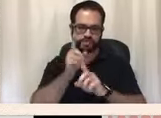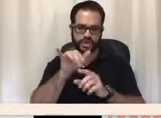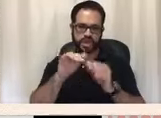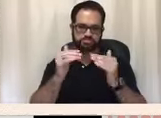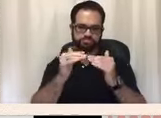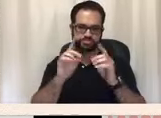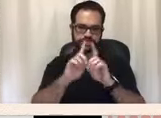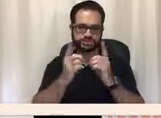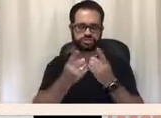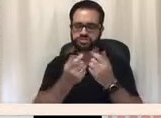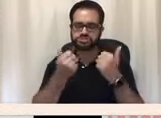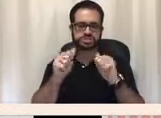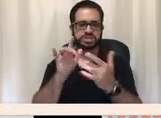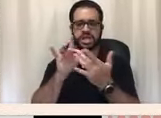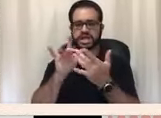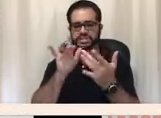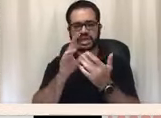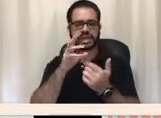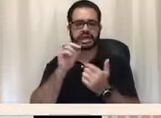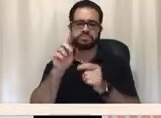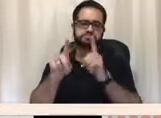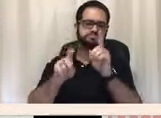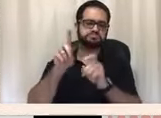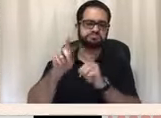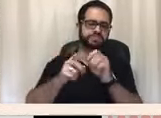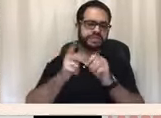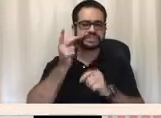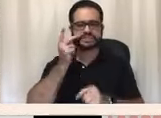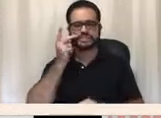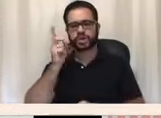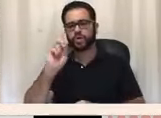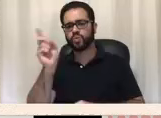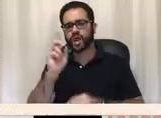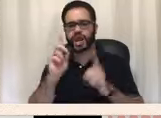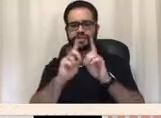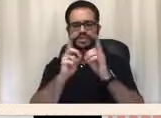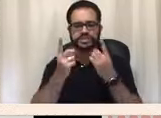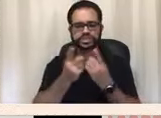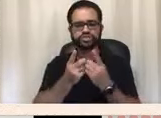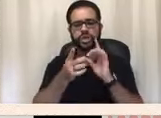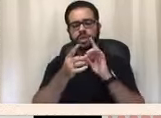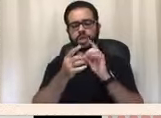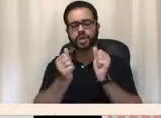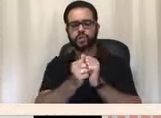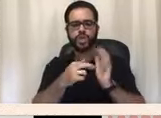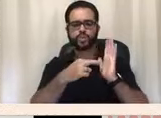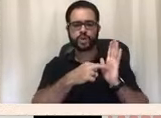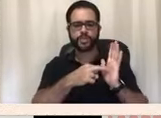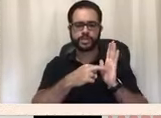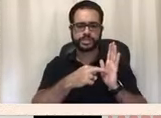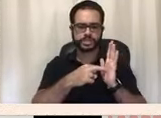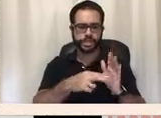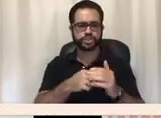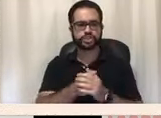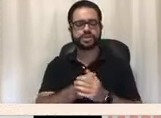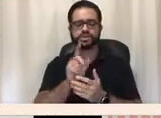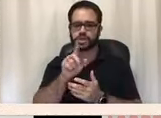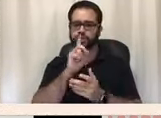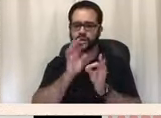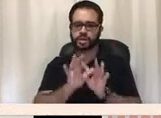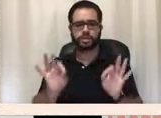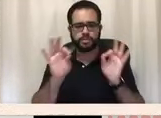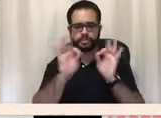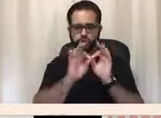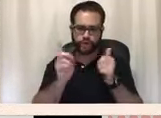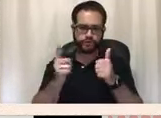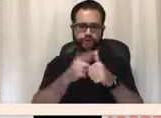and inquiring, seeing where the district is as far as representation, that's an important first step for you to